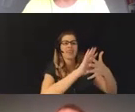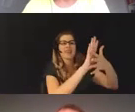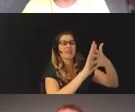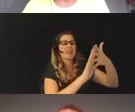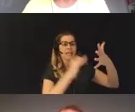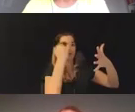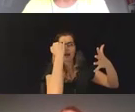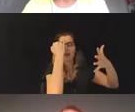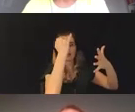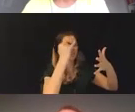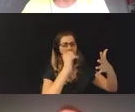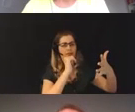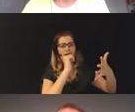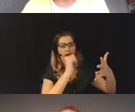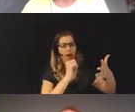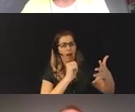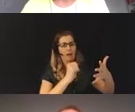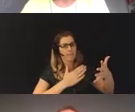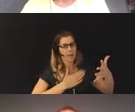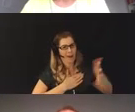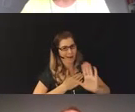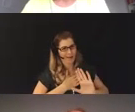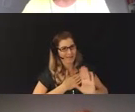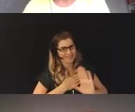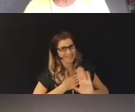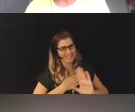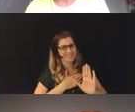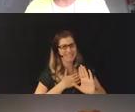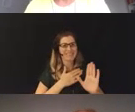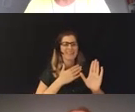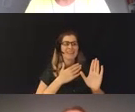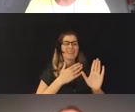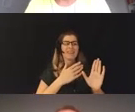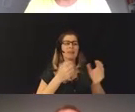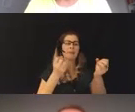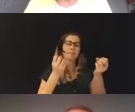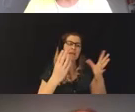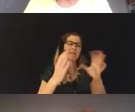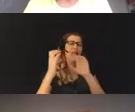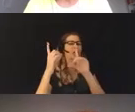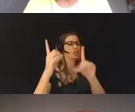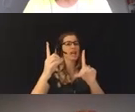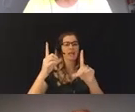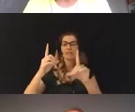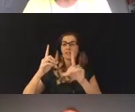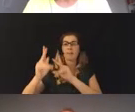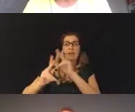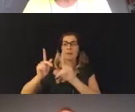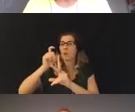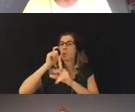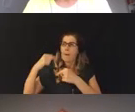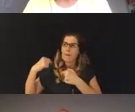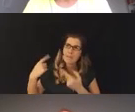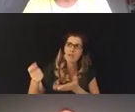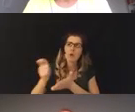ideas are original, nor really uniquely mine, right? There have been tons of educators who have been writing about these sorts of approaches to